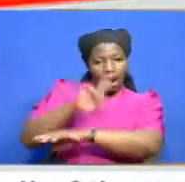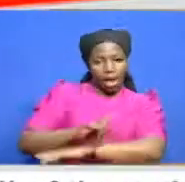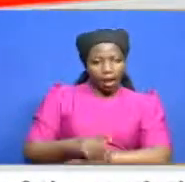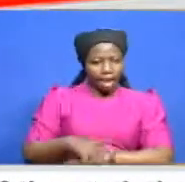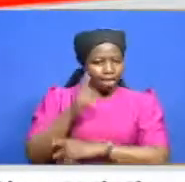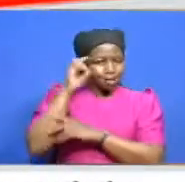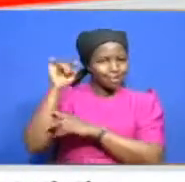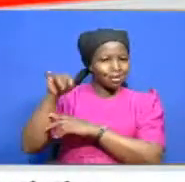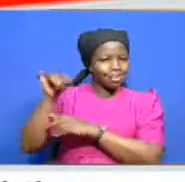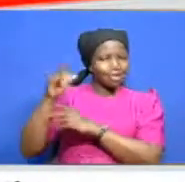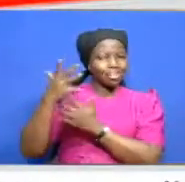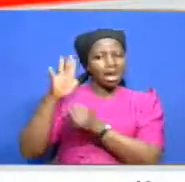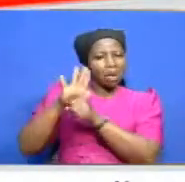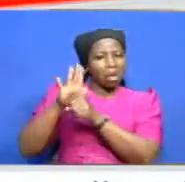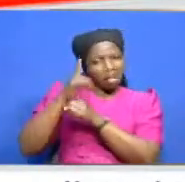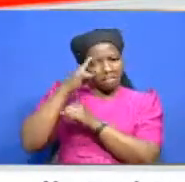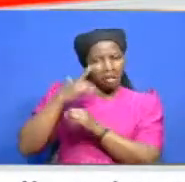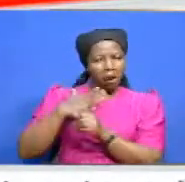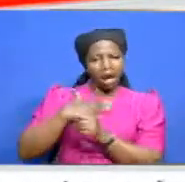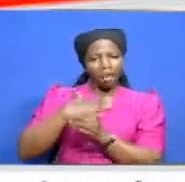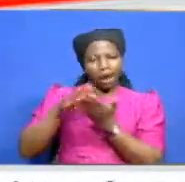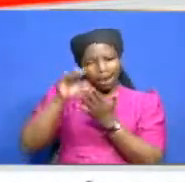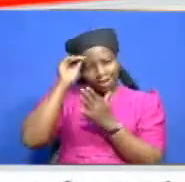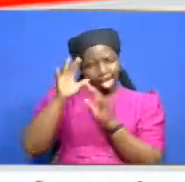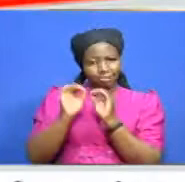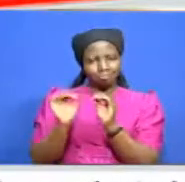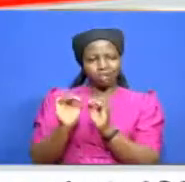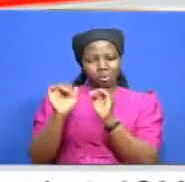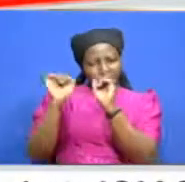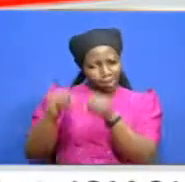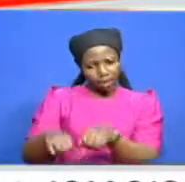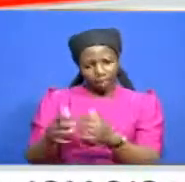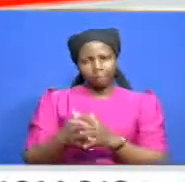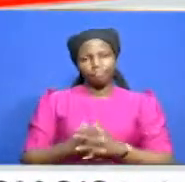learners. We can be able to condense